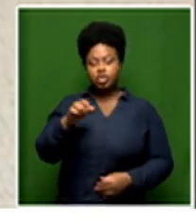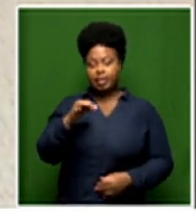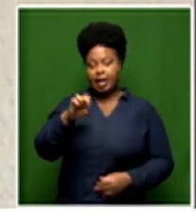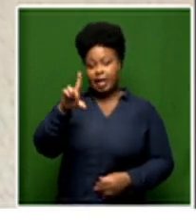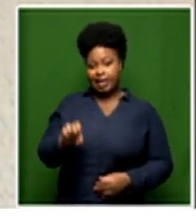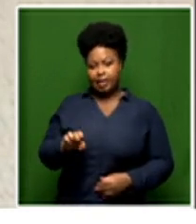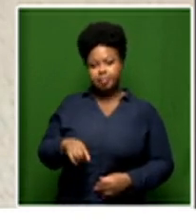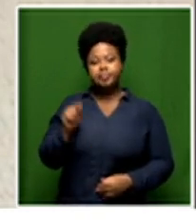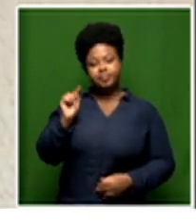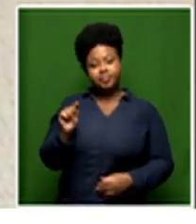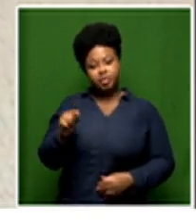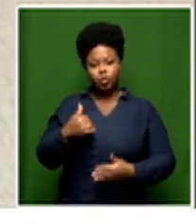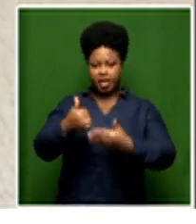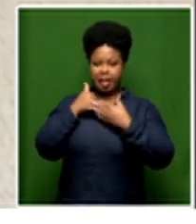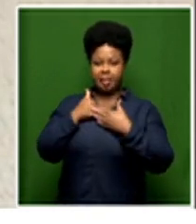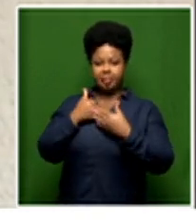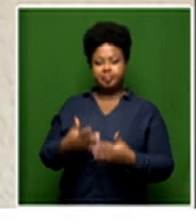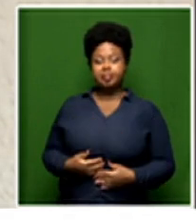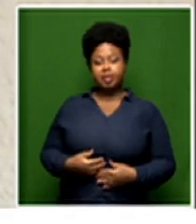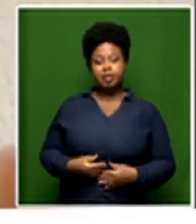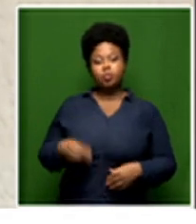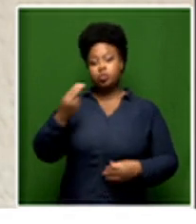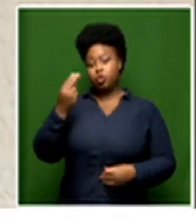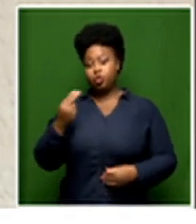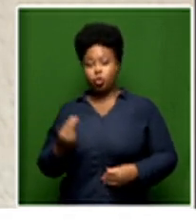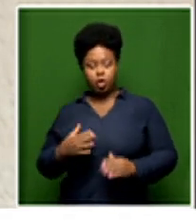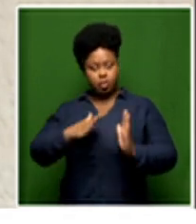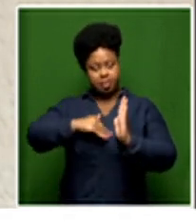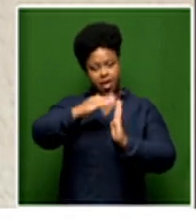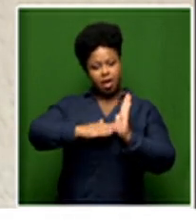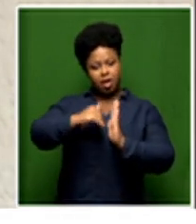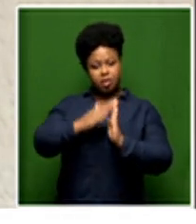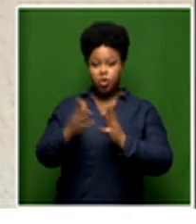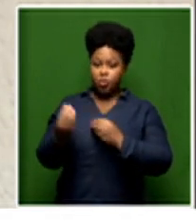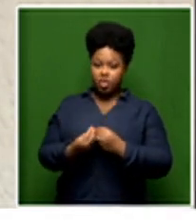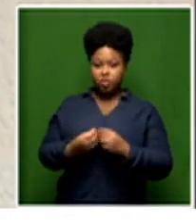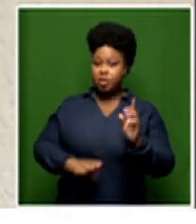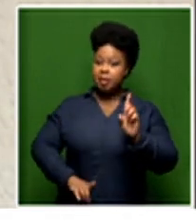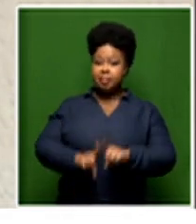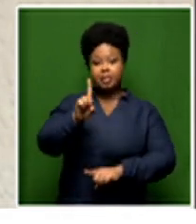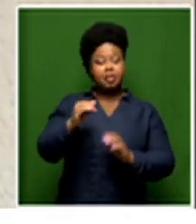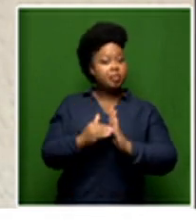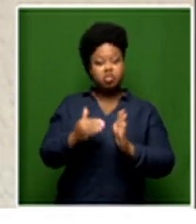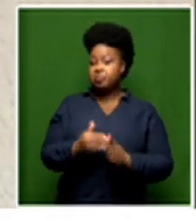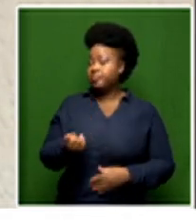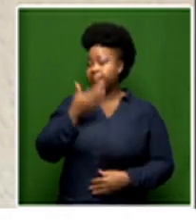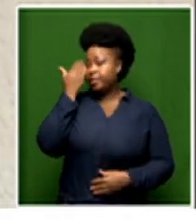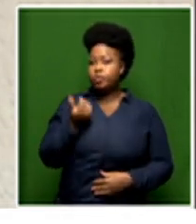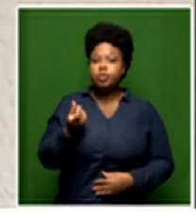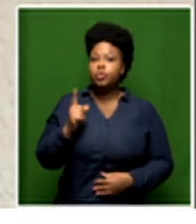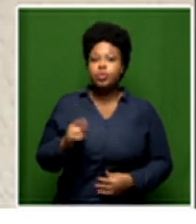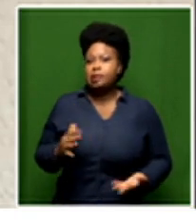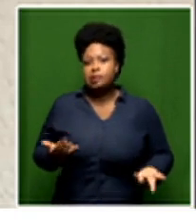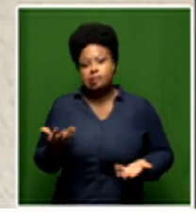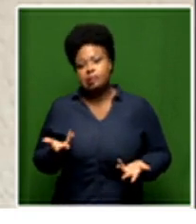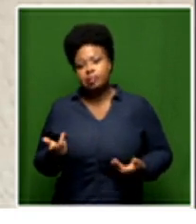used to helped me with my drawings and paintings. So I passed matric. I didn't know what I was going to do.